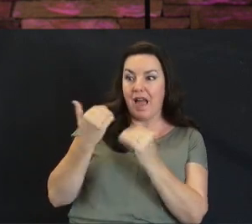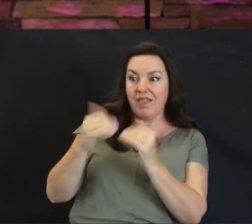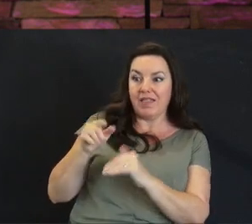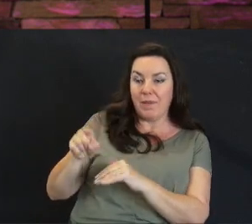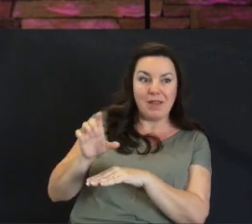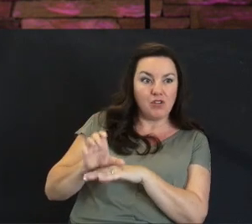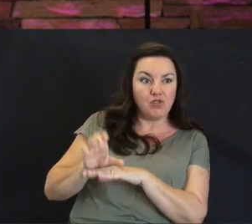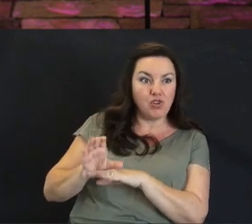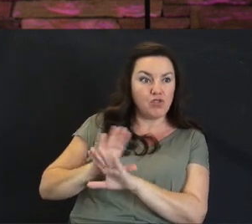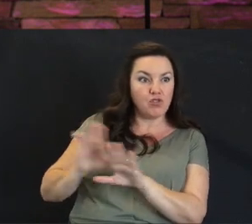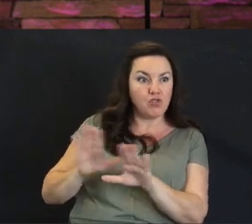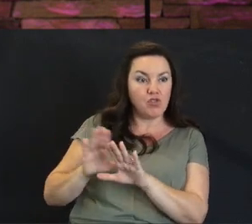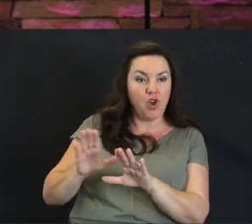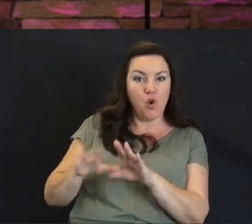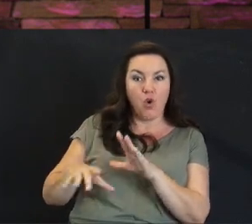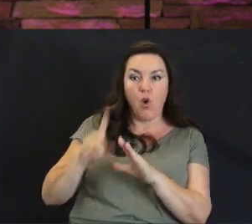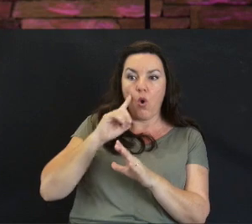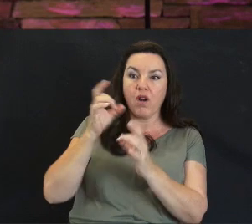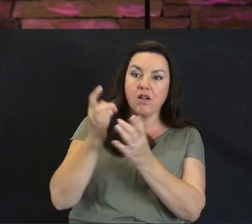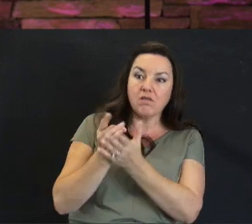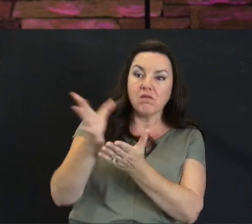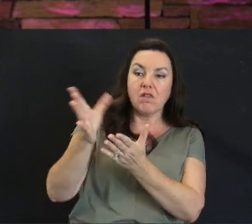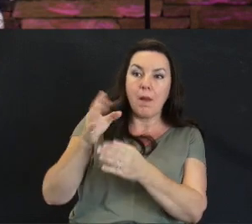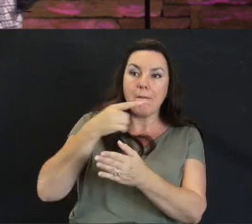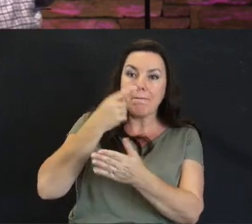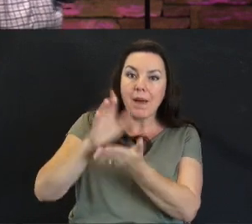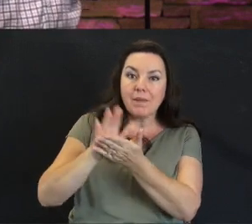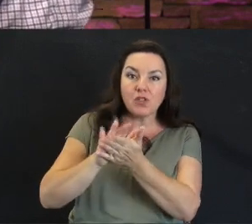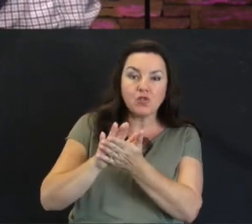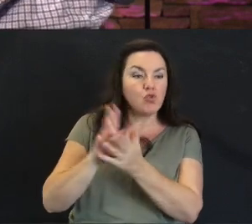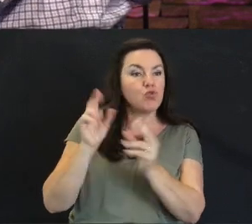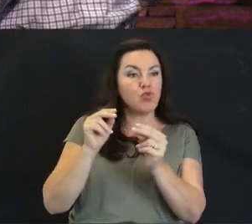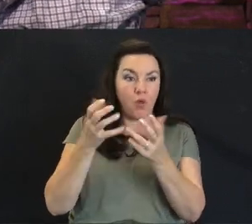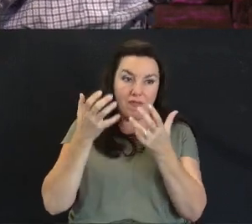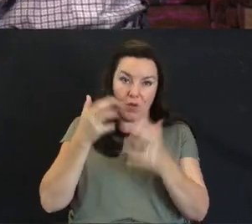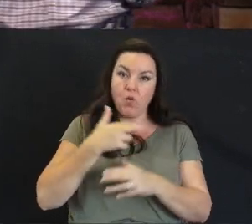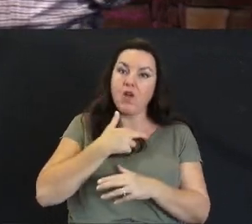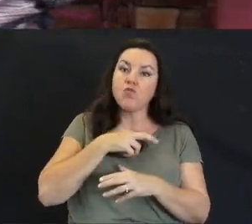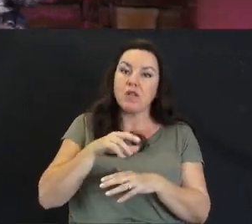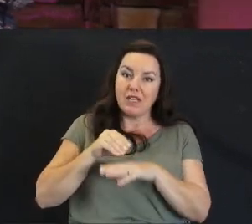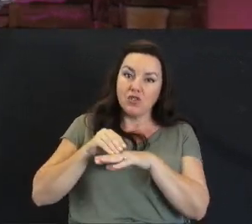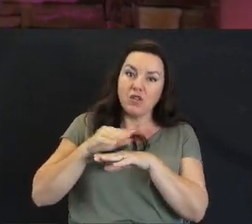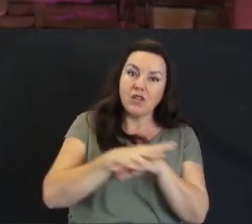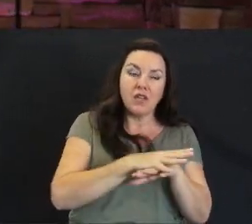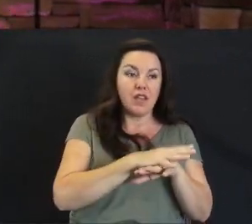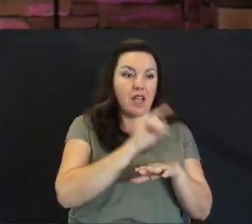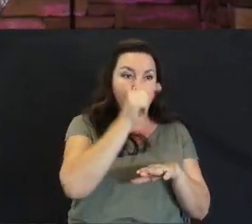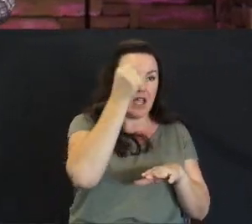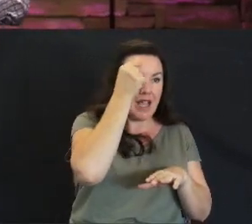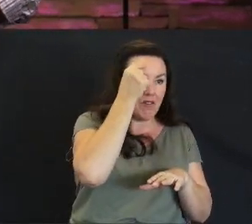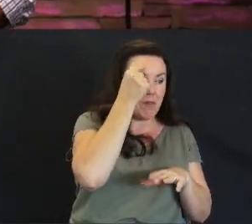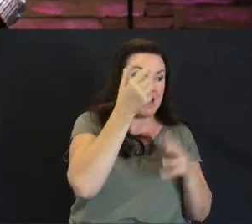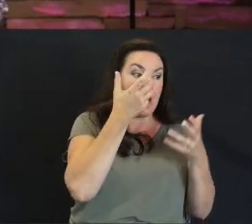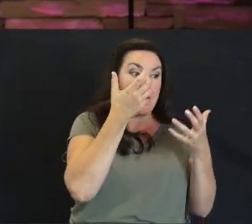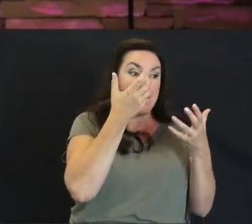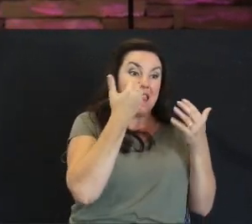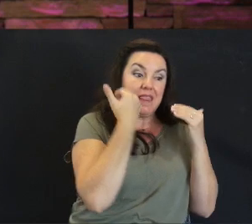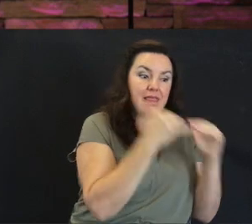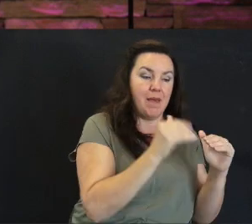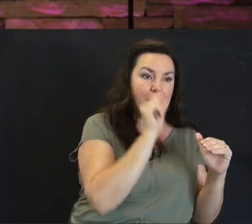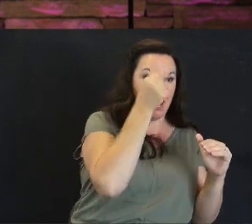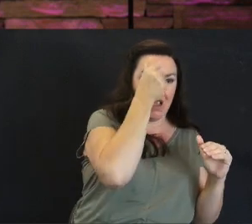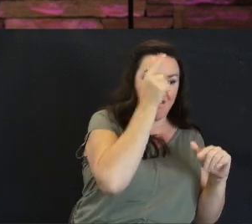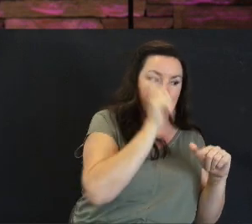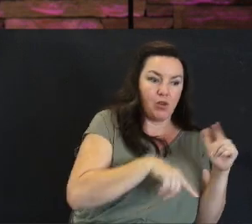of government or out of public schools They definitely wanted religion to influence government They just did not want government to influence